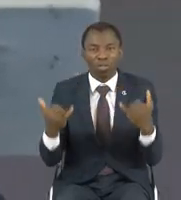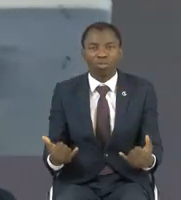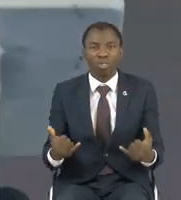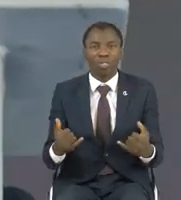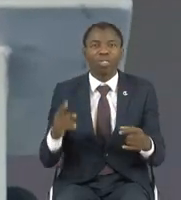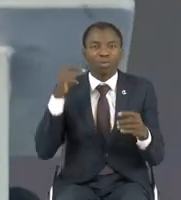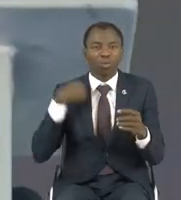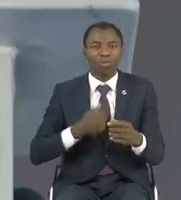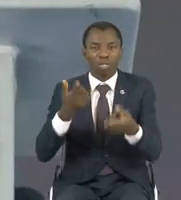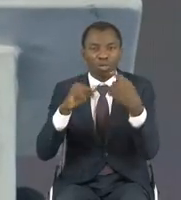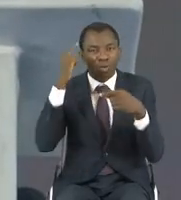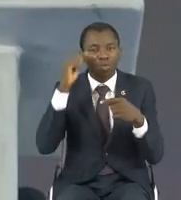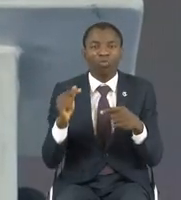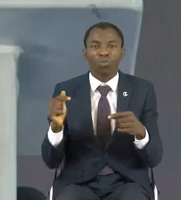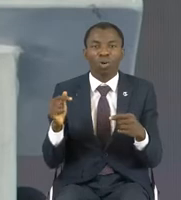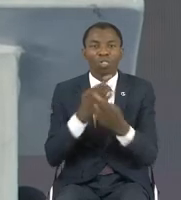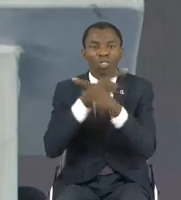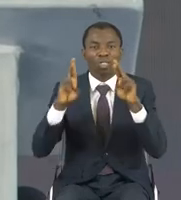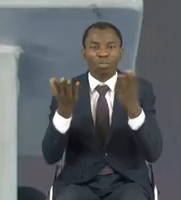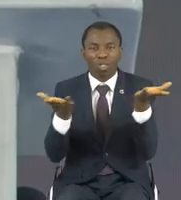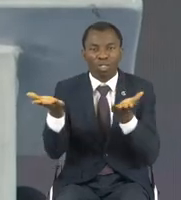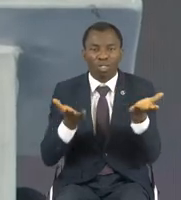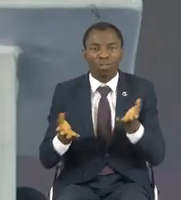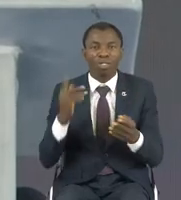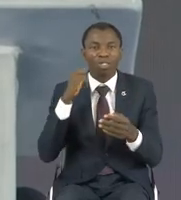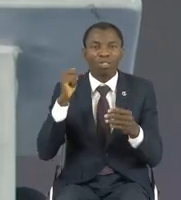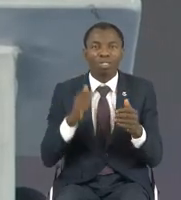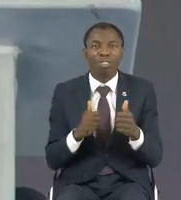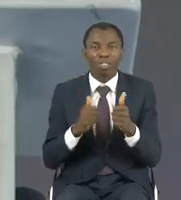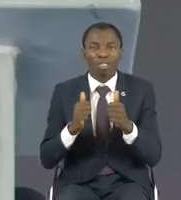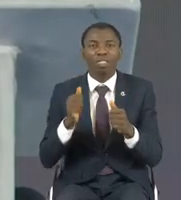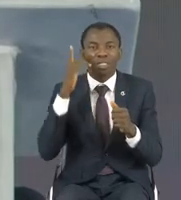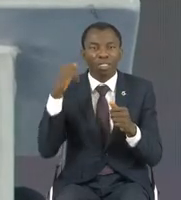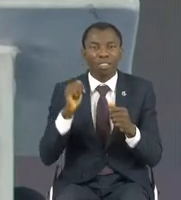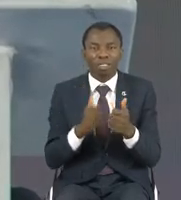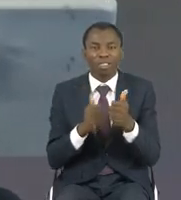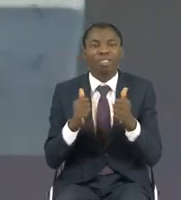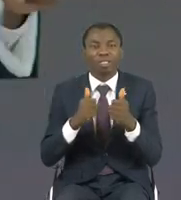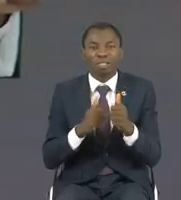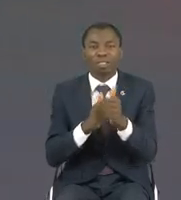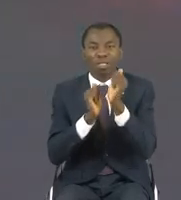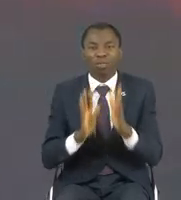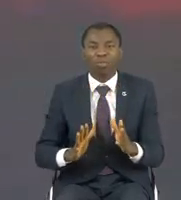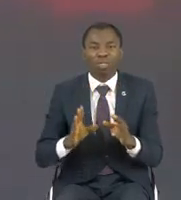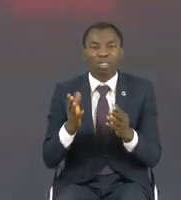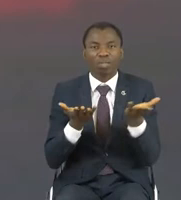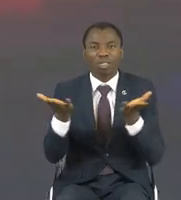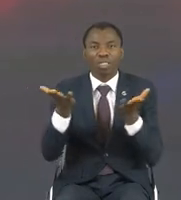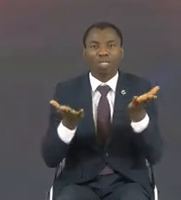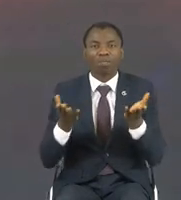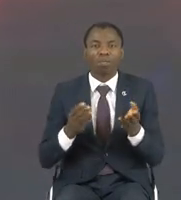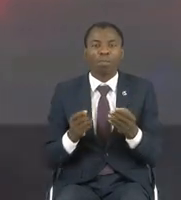redemption service and a discipleship service. I'm talking to you on